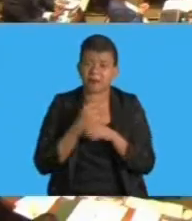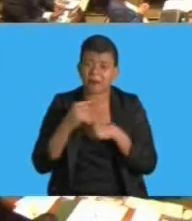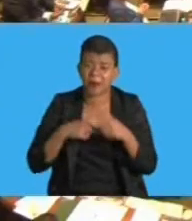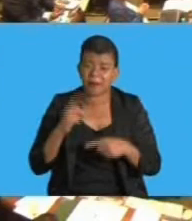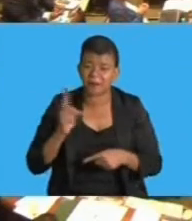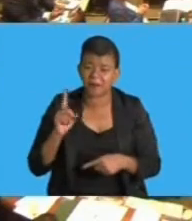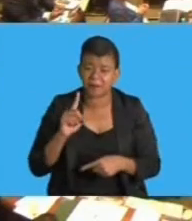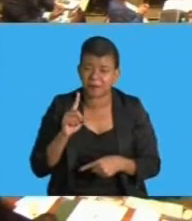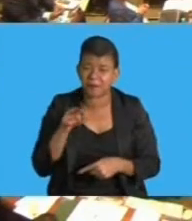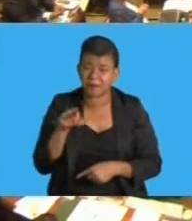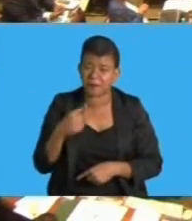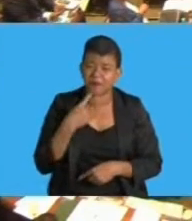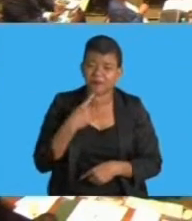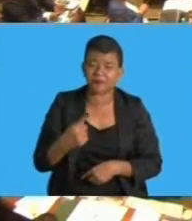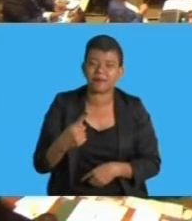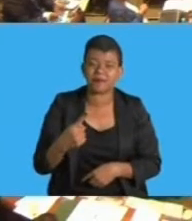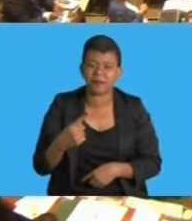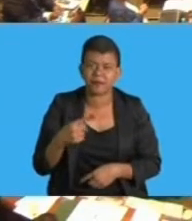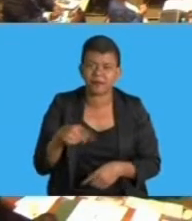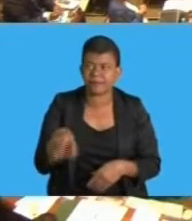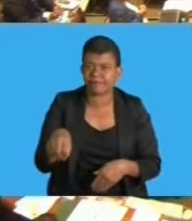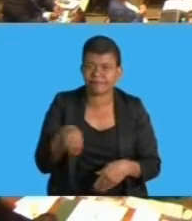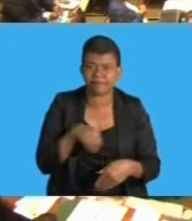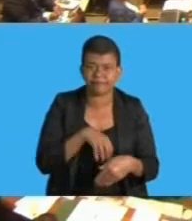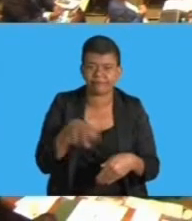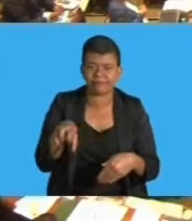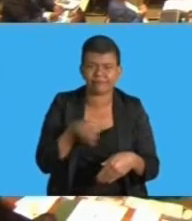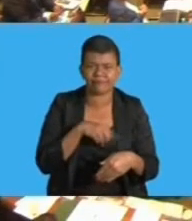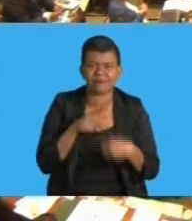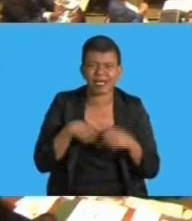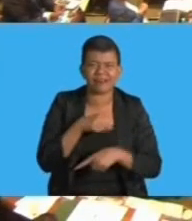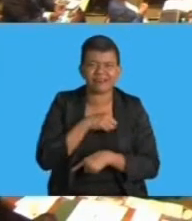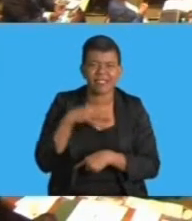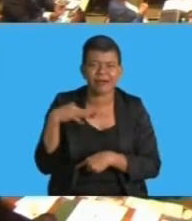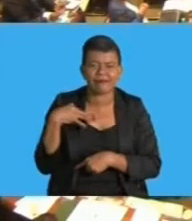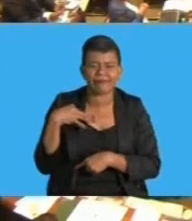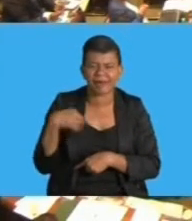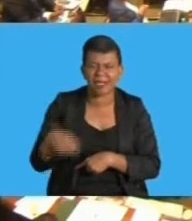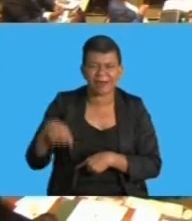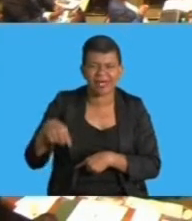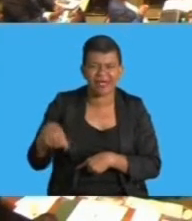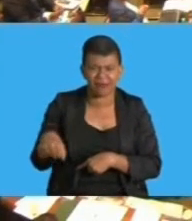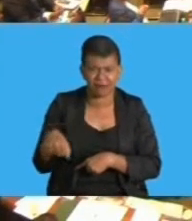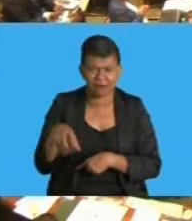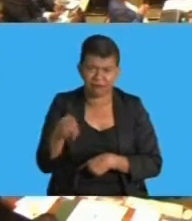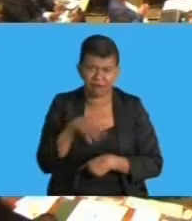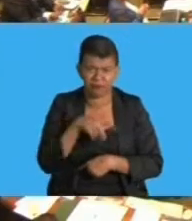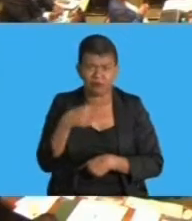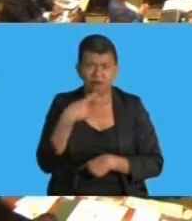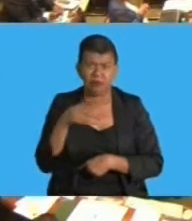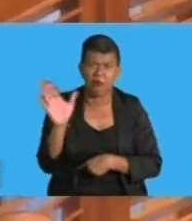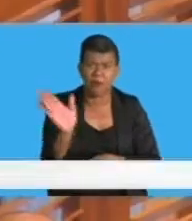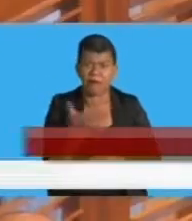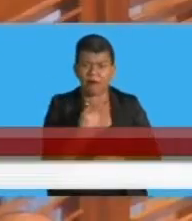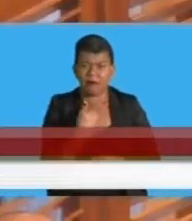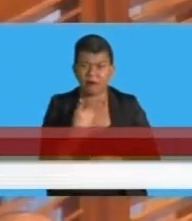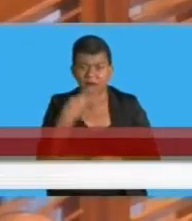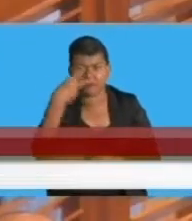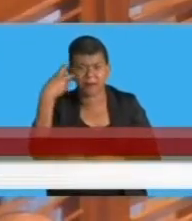not provided any figures, and he's just generalizing that all of them are stealing and implying from